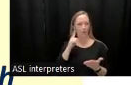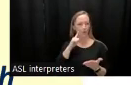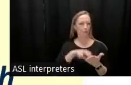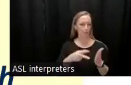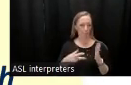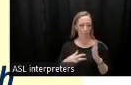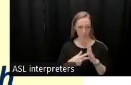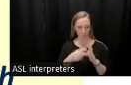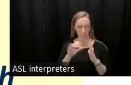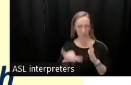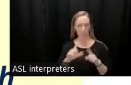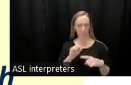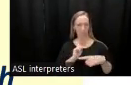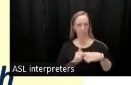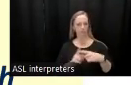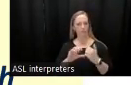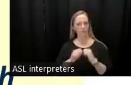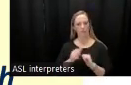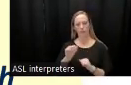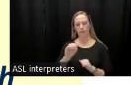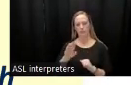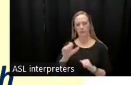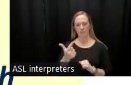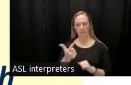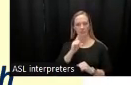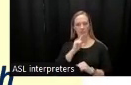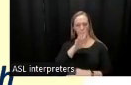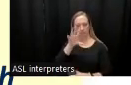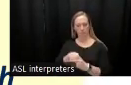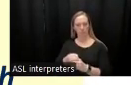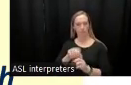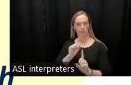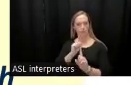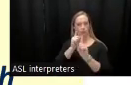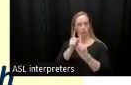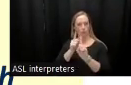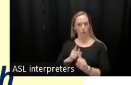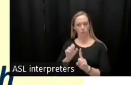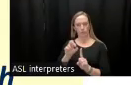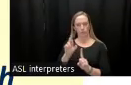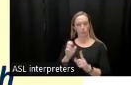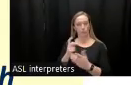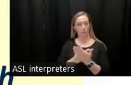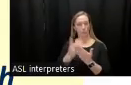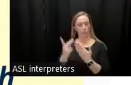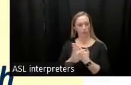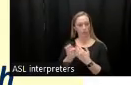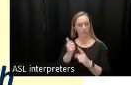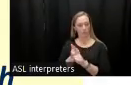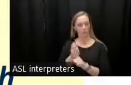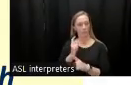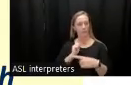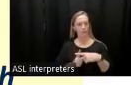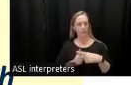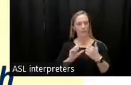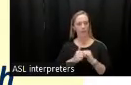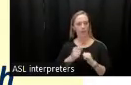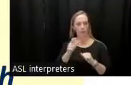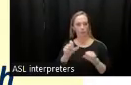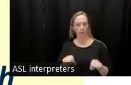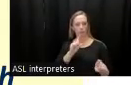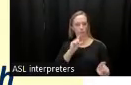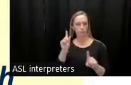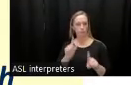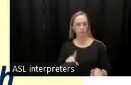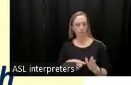how setting kind of builds into the goals of the SURE program, and how you can be responsive when you talk about this in